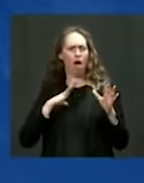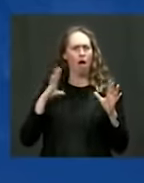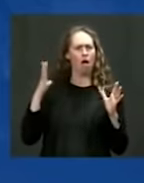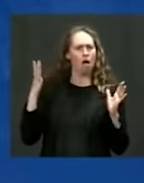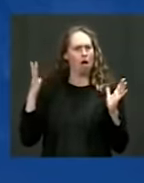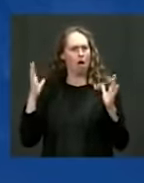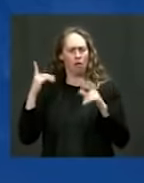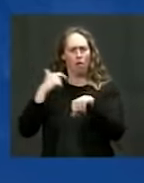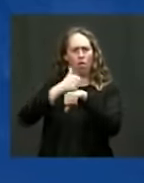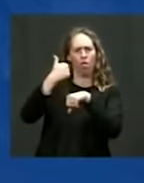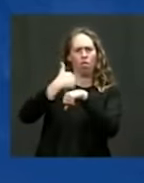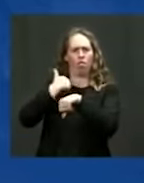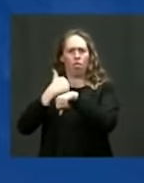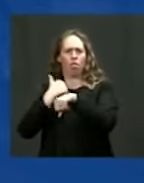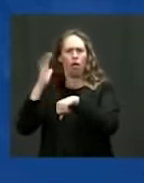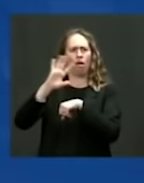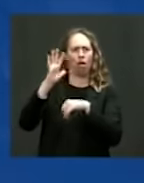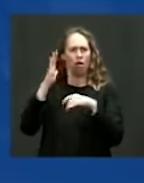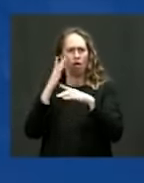him. Do you condone that?